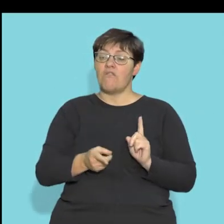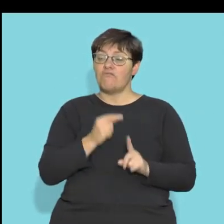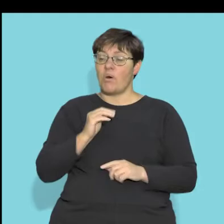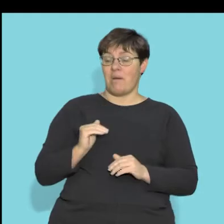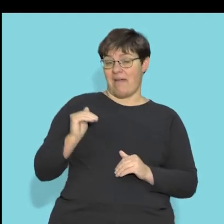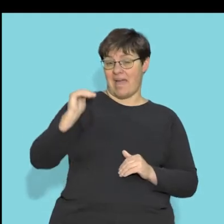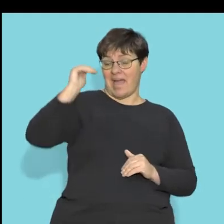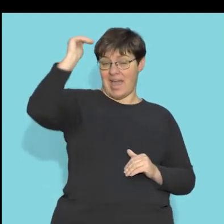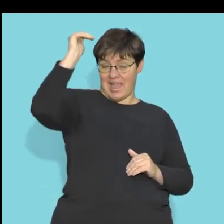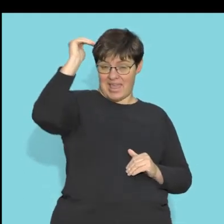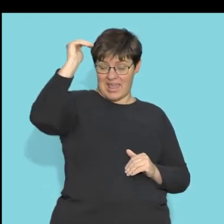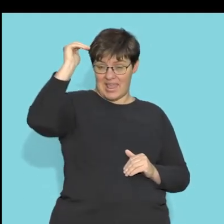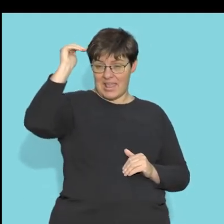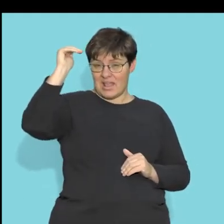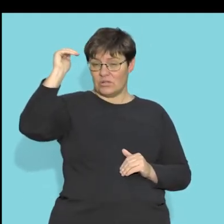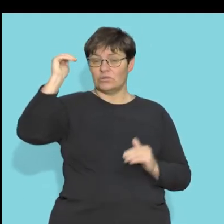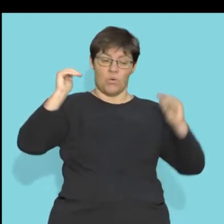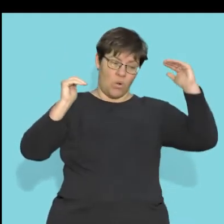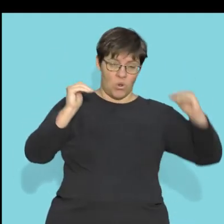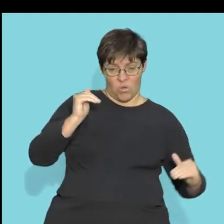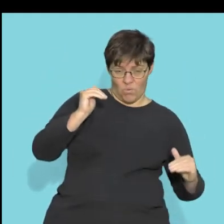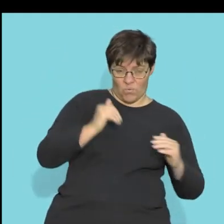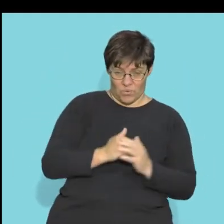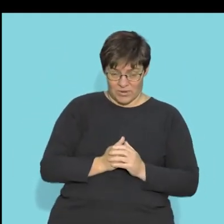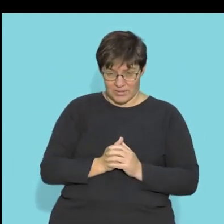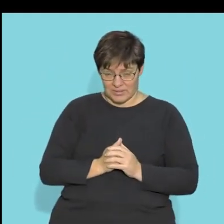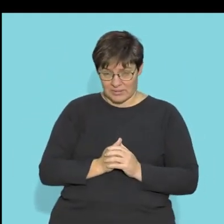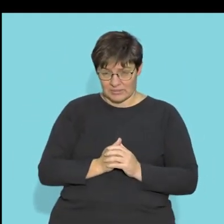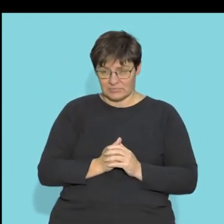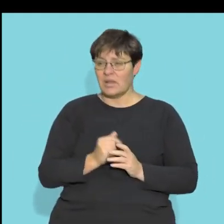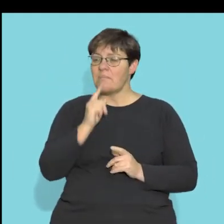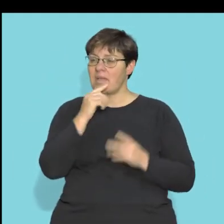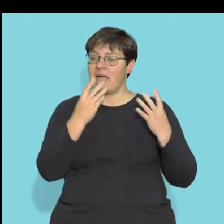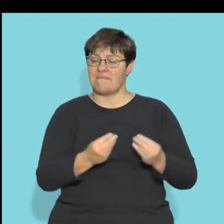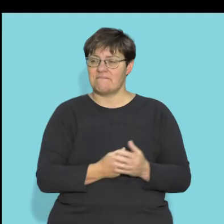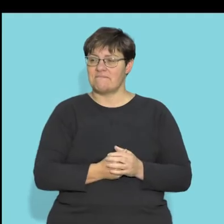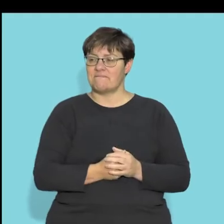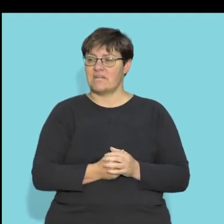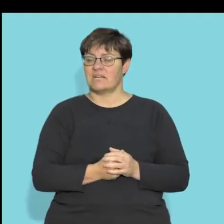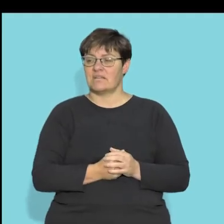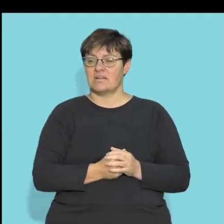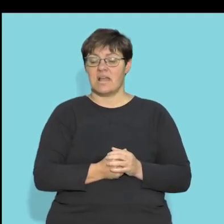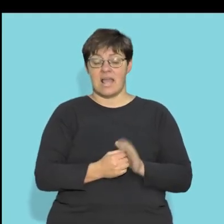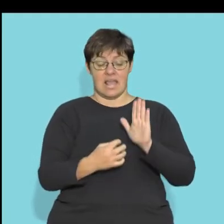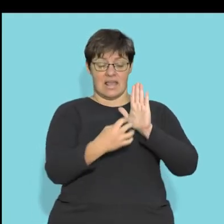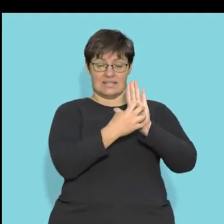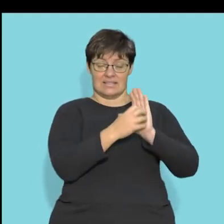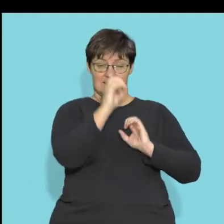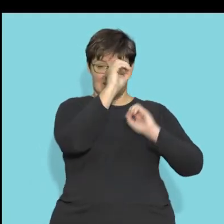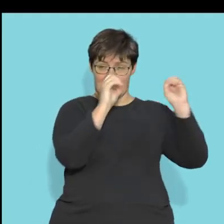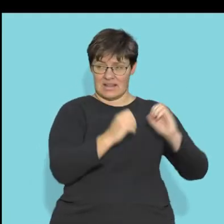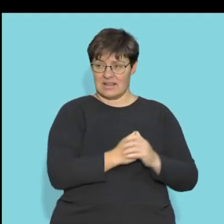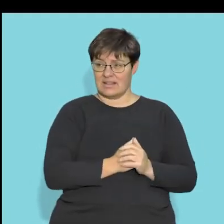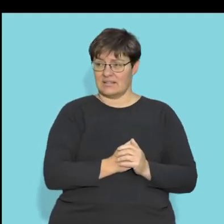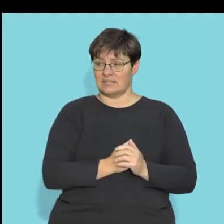water moves from a high concentration to a low concentration. So I've got a cell over